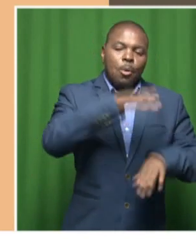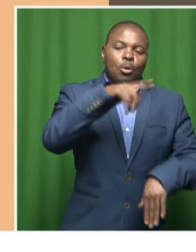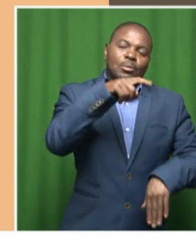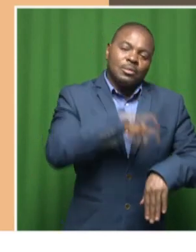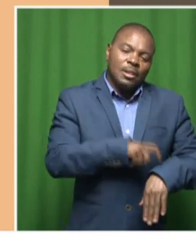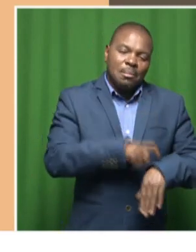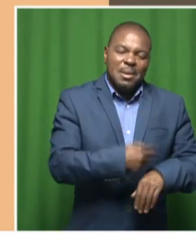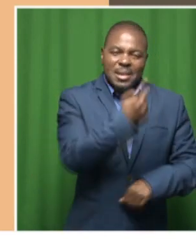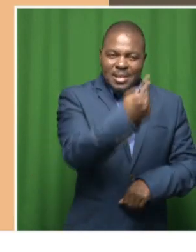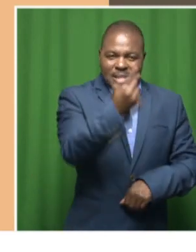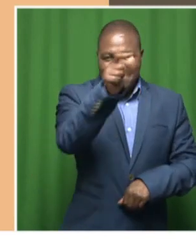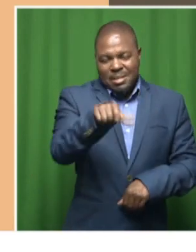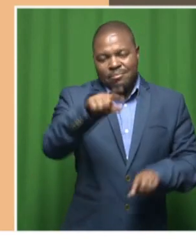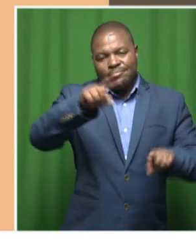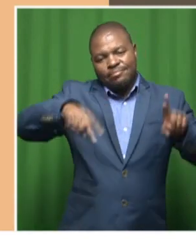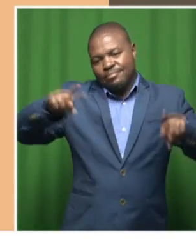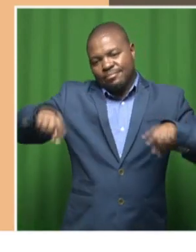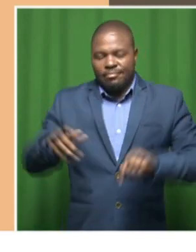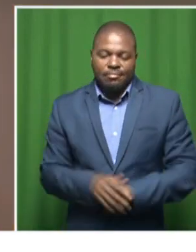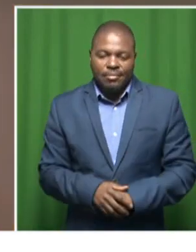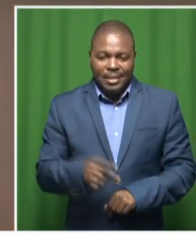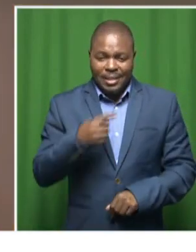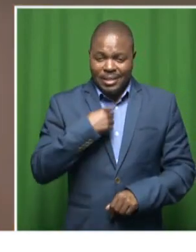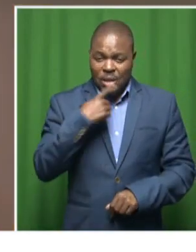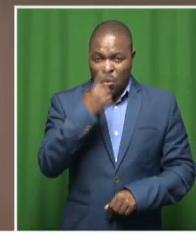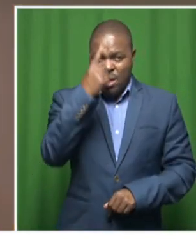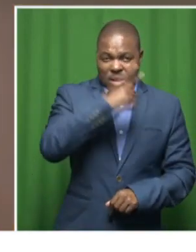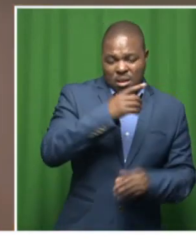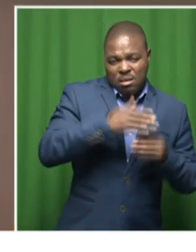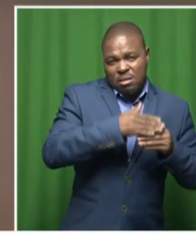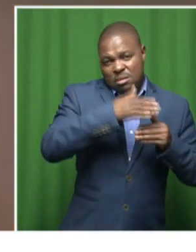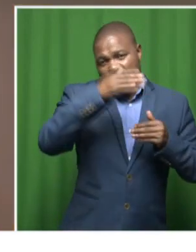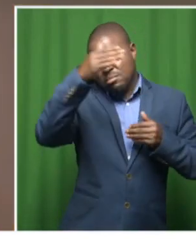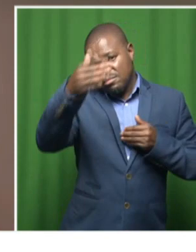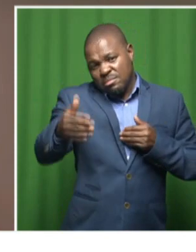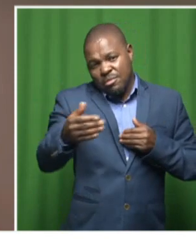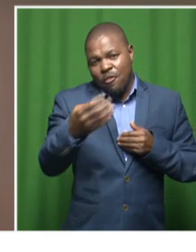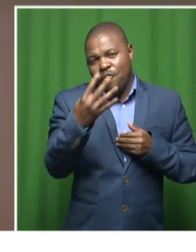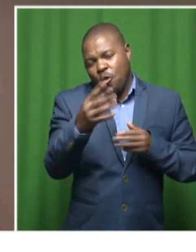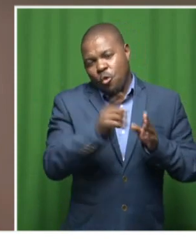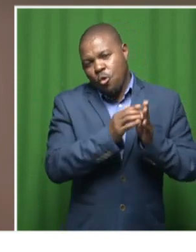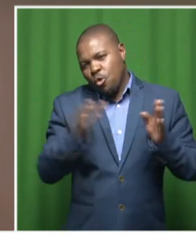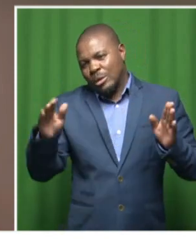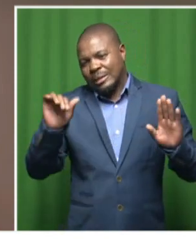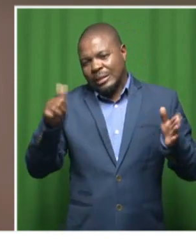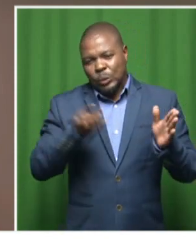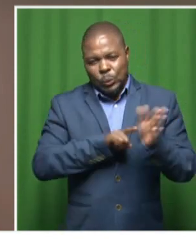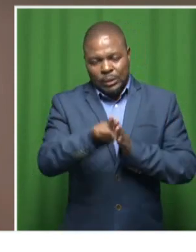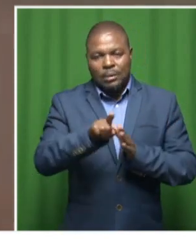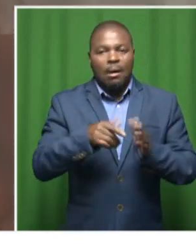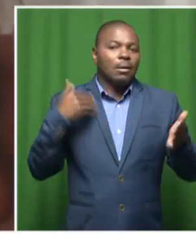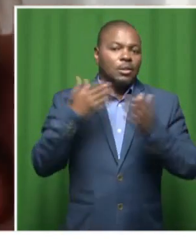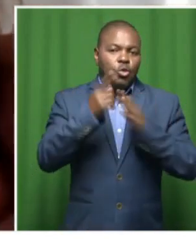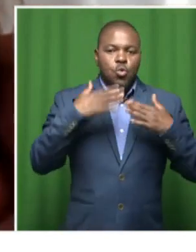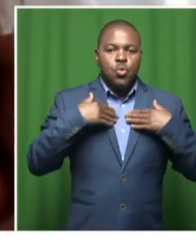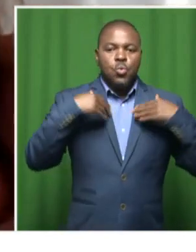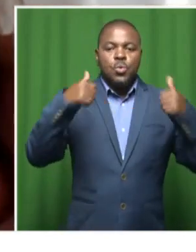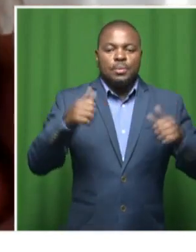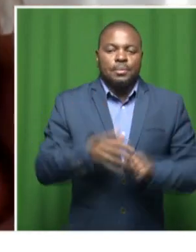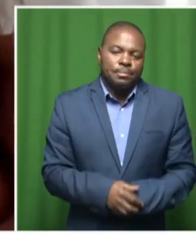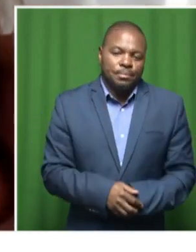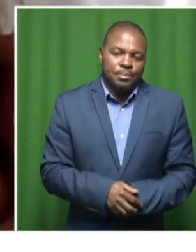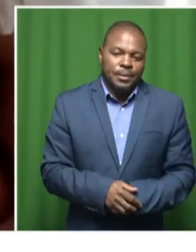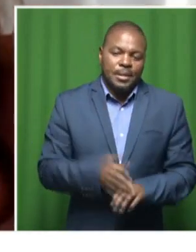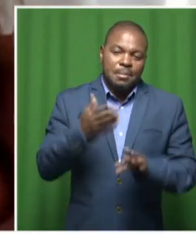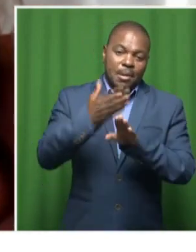patient is very different, but ballpark, I would say anywhere between a day right up to 4 to 6 weeks. And, before